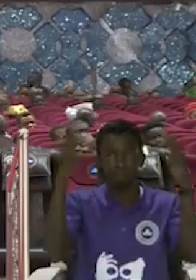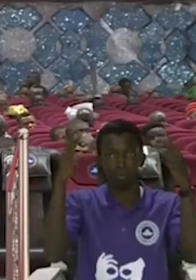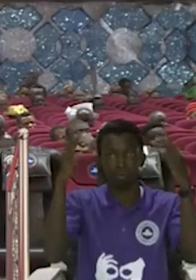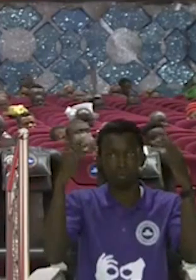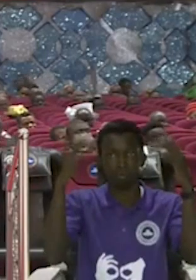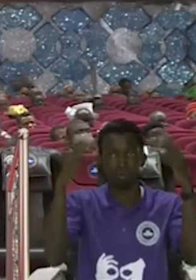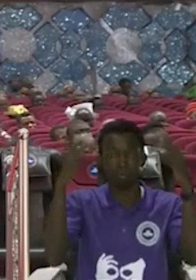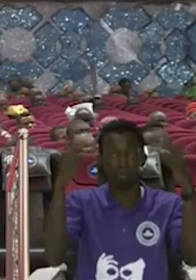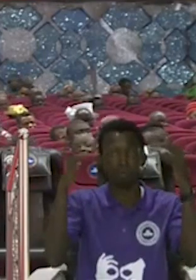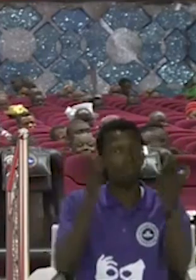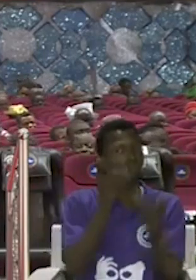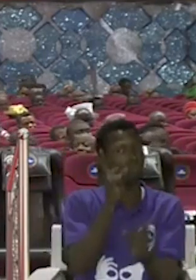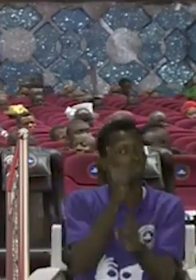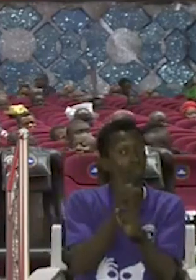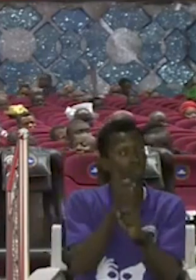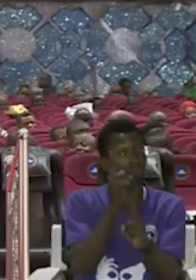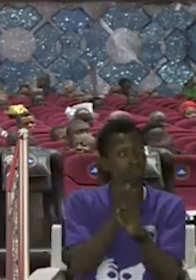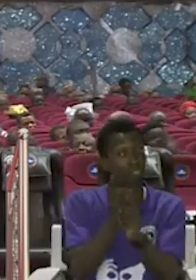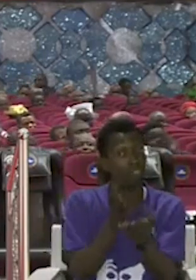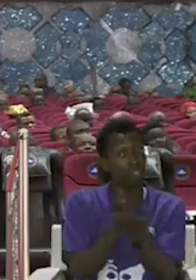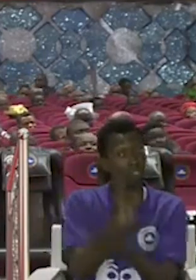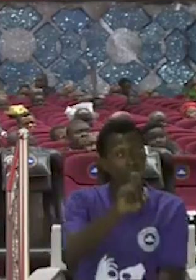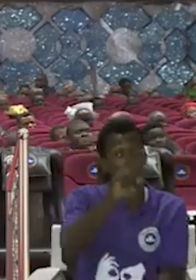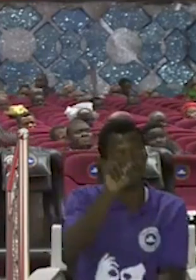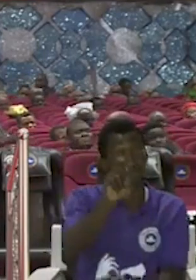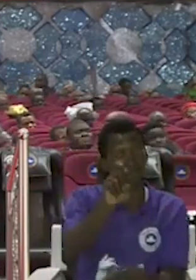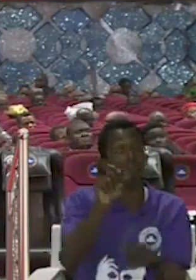Is that correct?